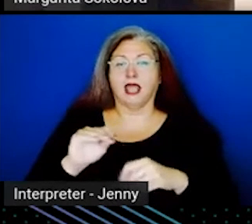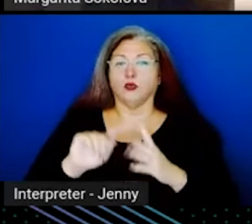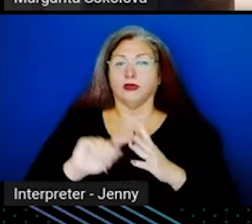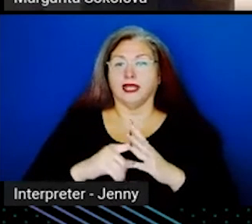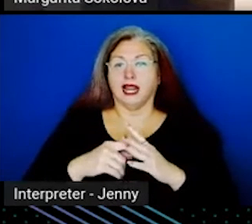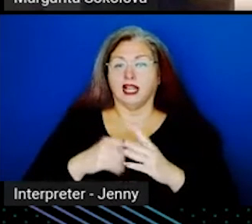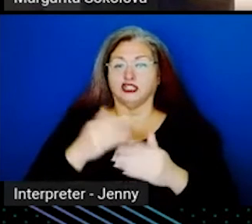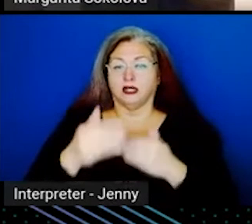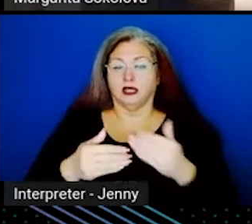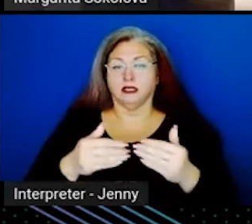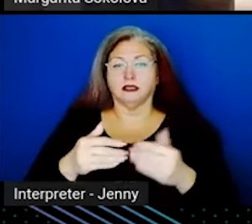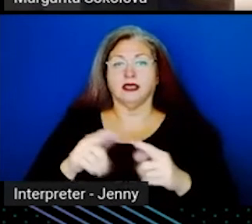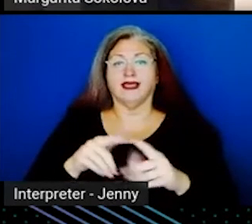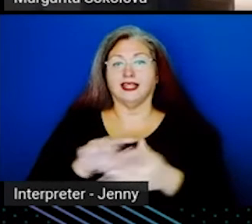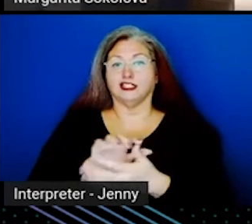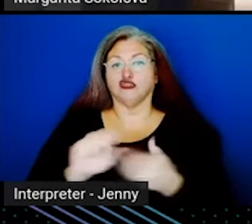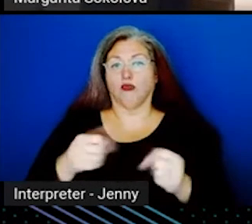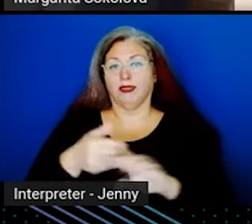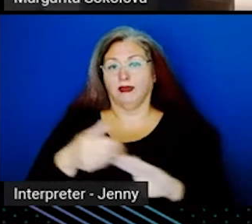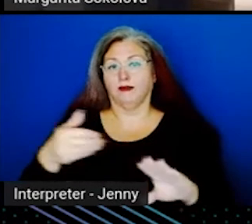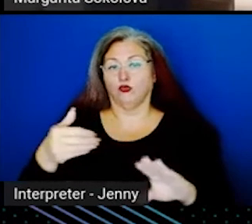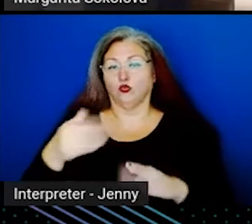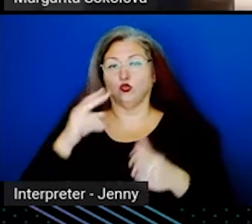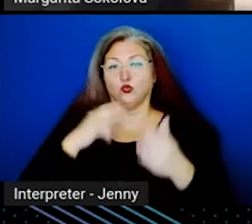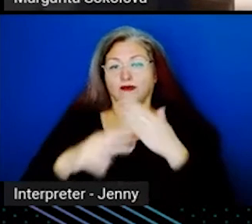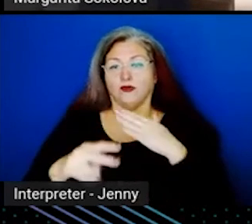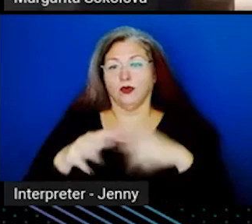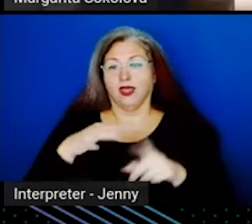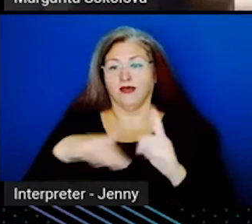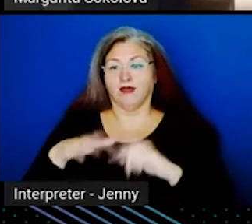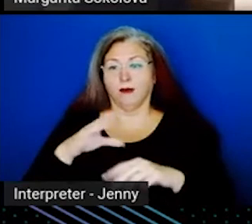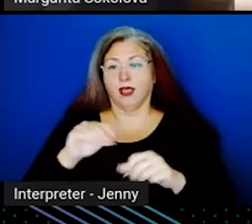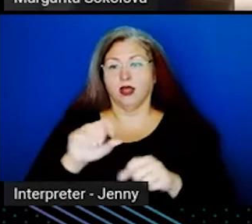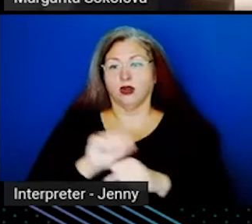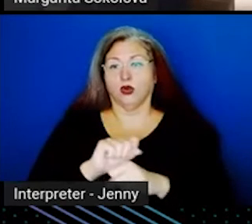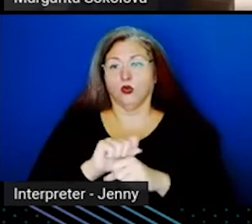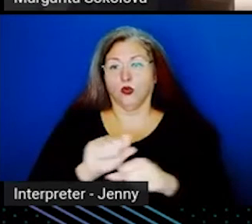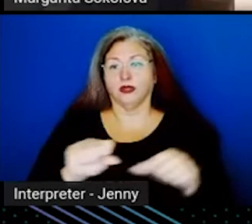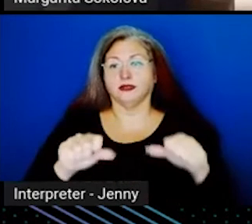then destroy the preview environment and destroy the workspace.